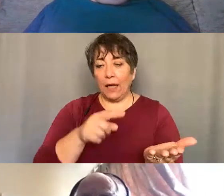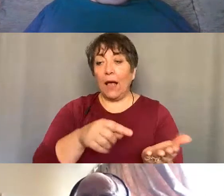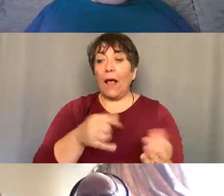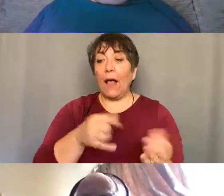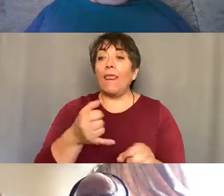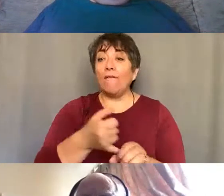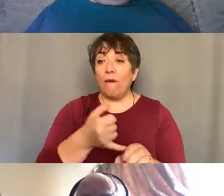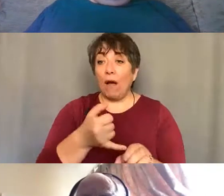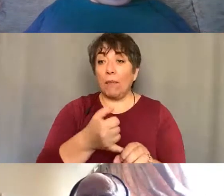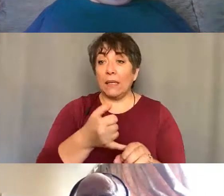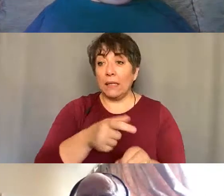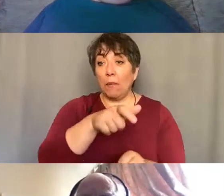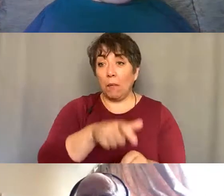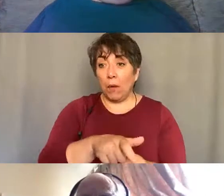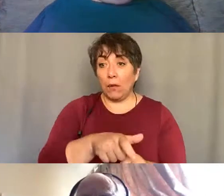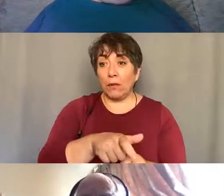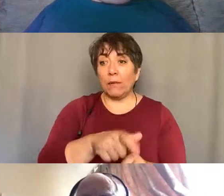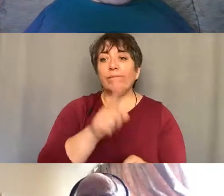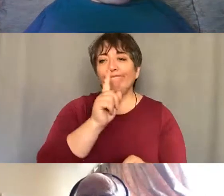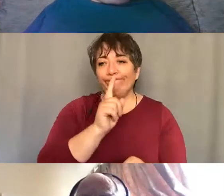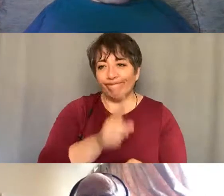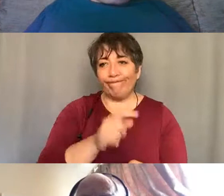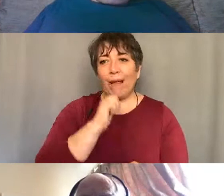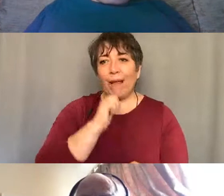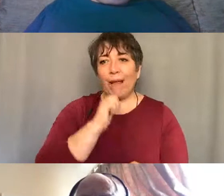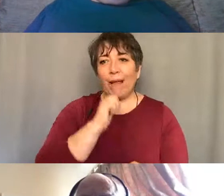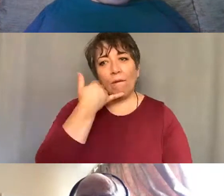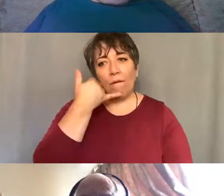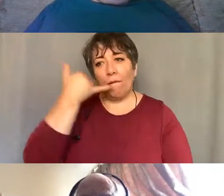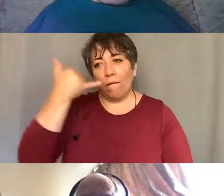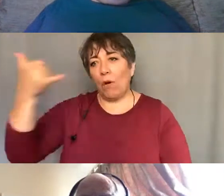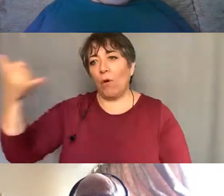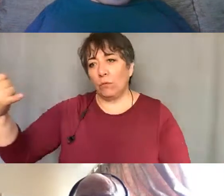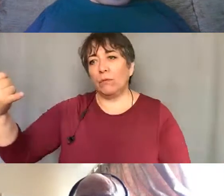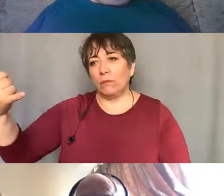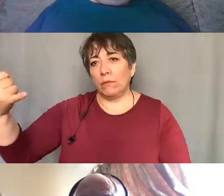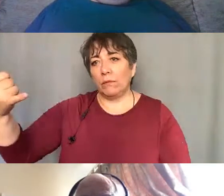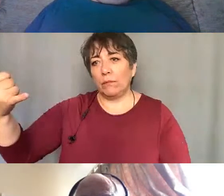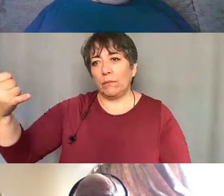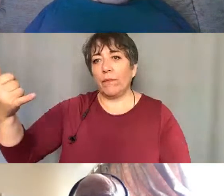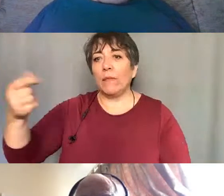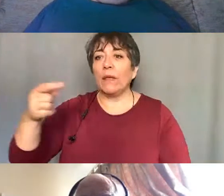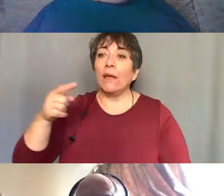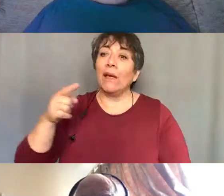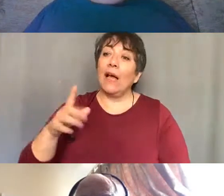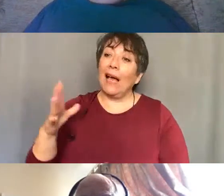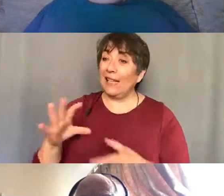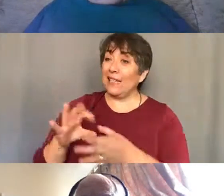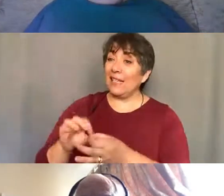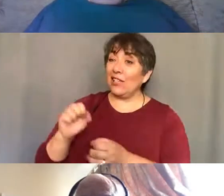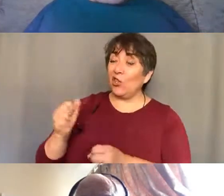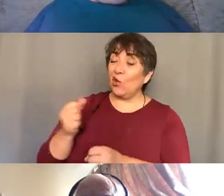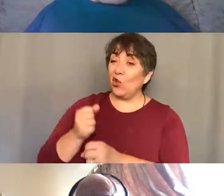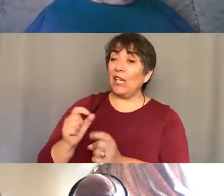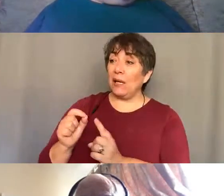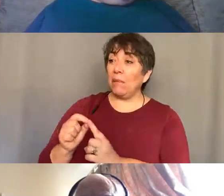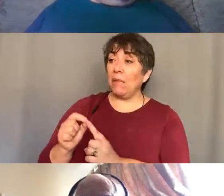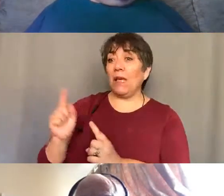you, with the backing of your particular GP. So there is that system